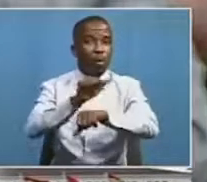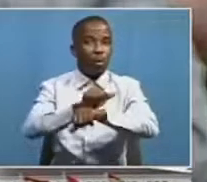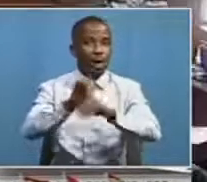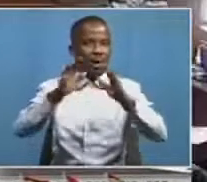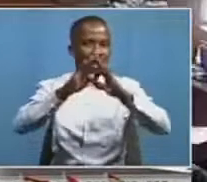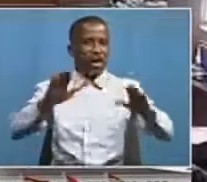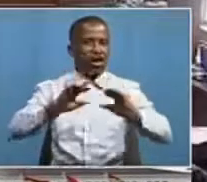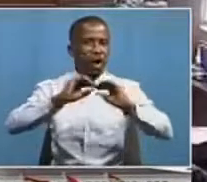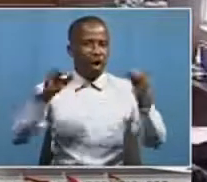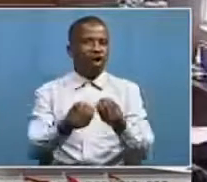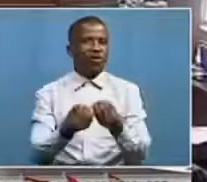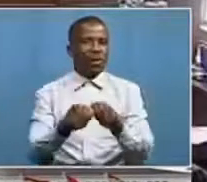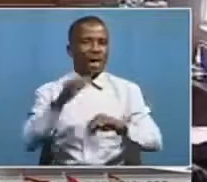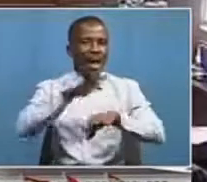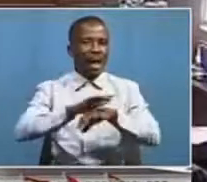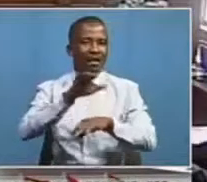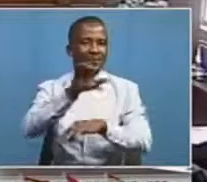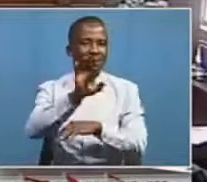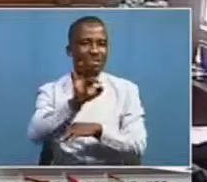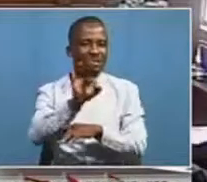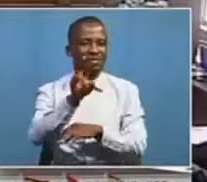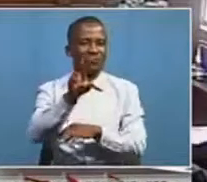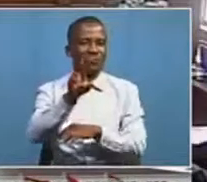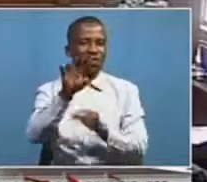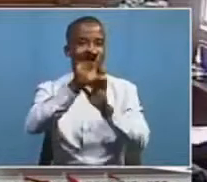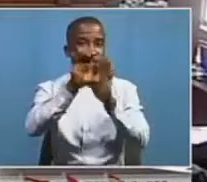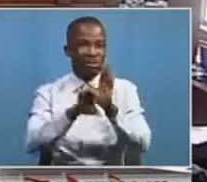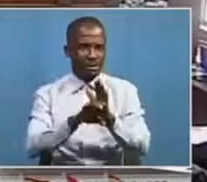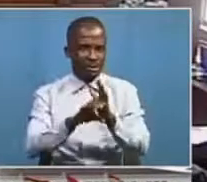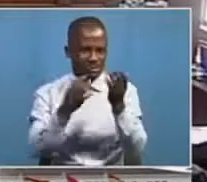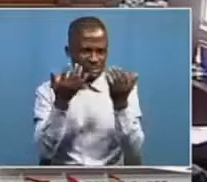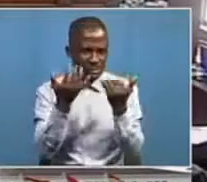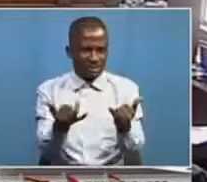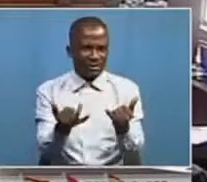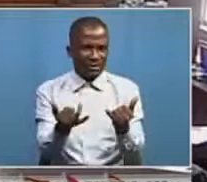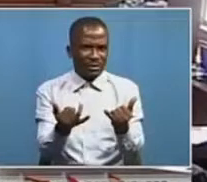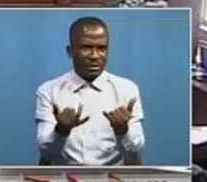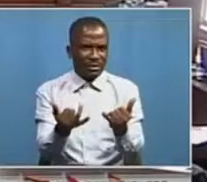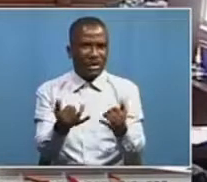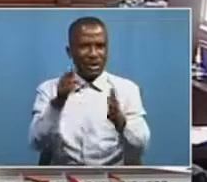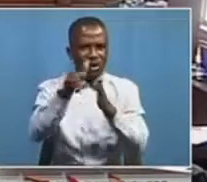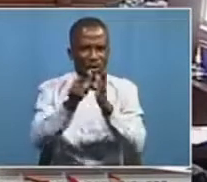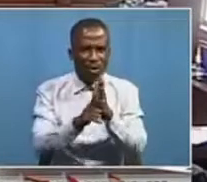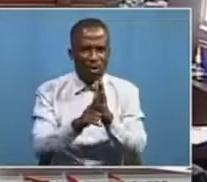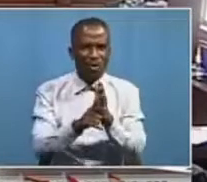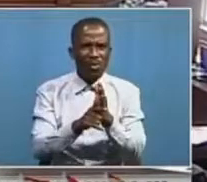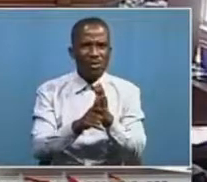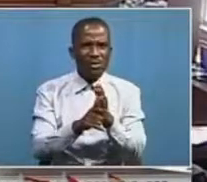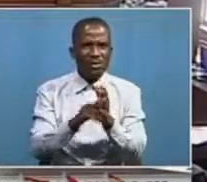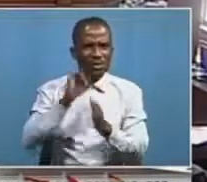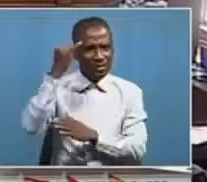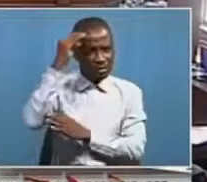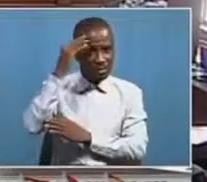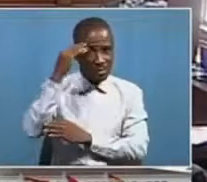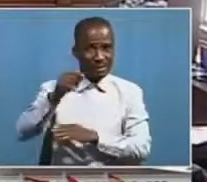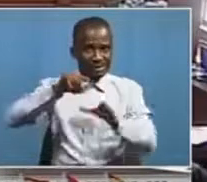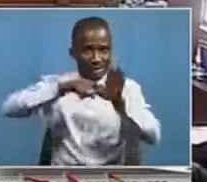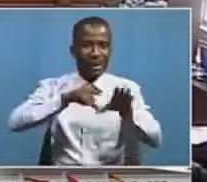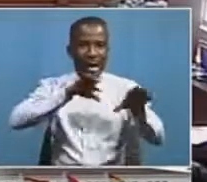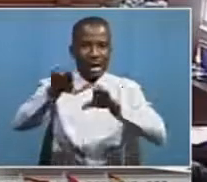established under the 1982 Constitution. The article and rule under which the petitioner mounted the action